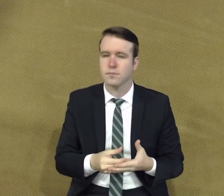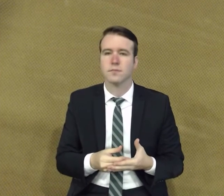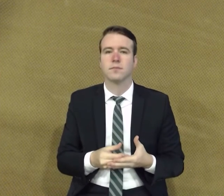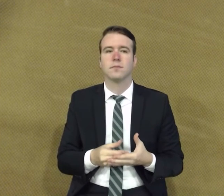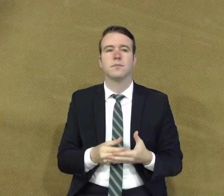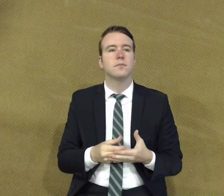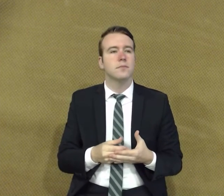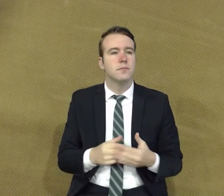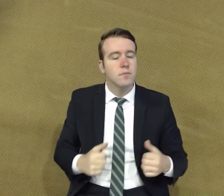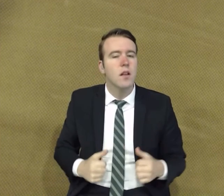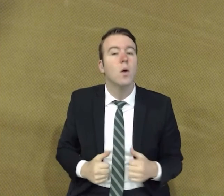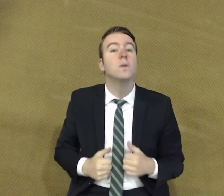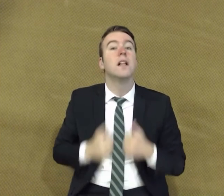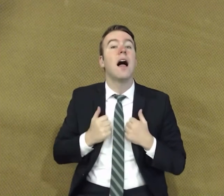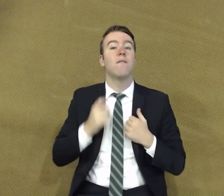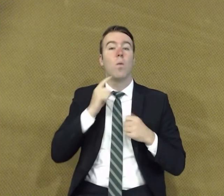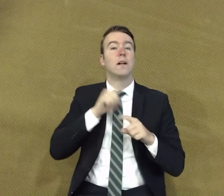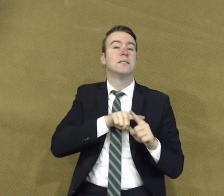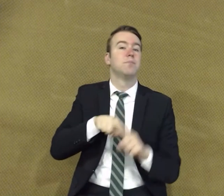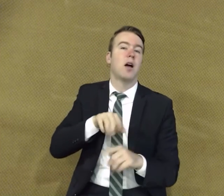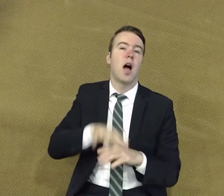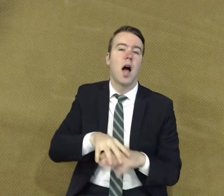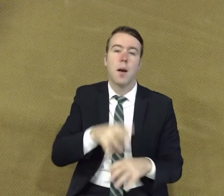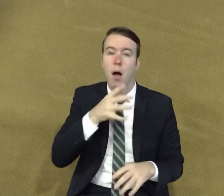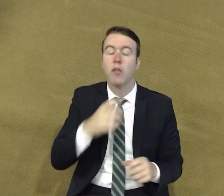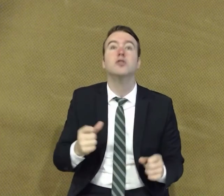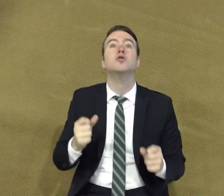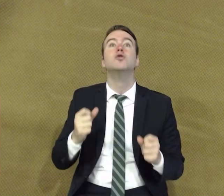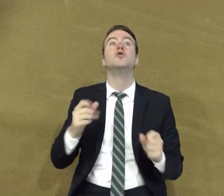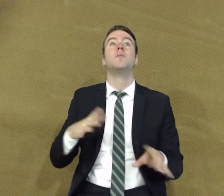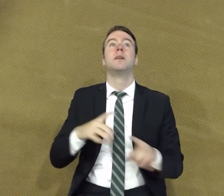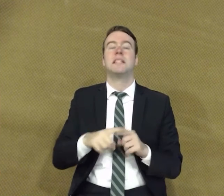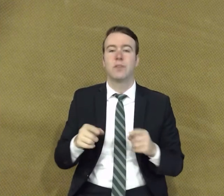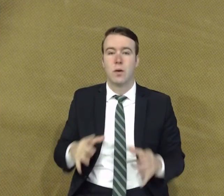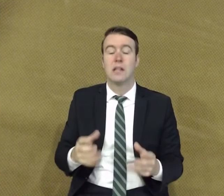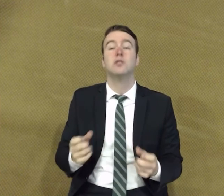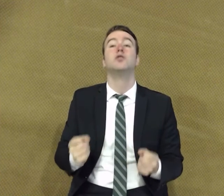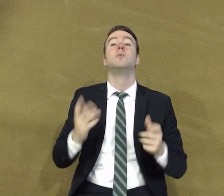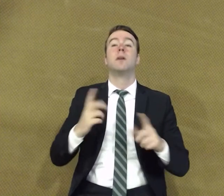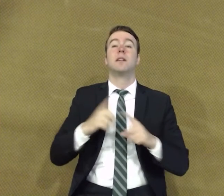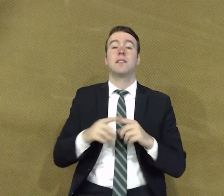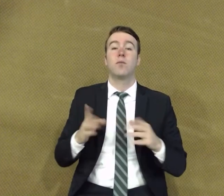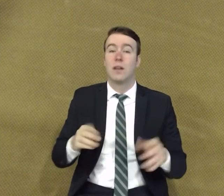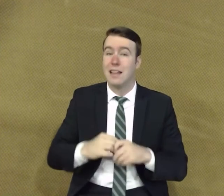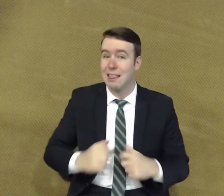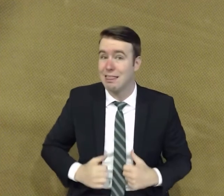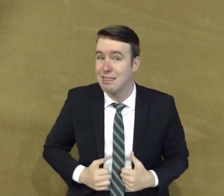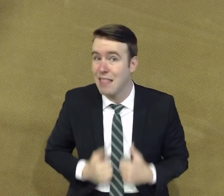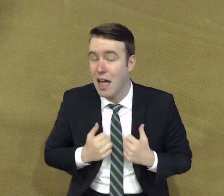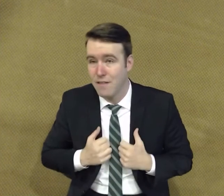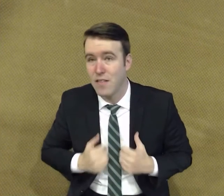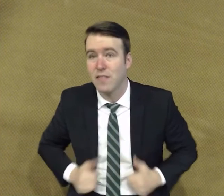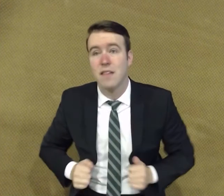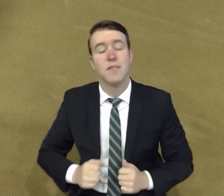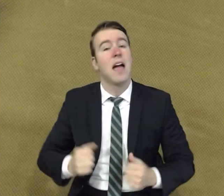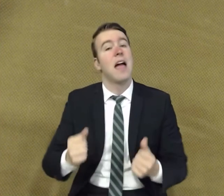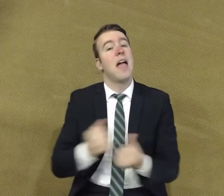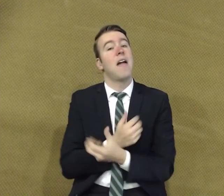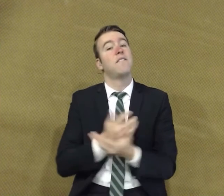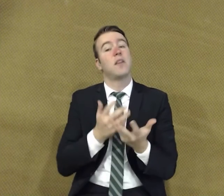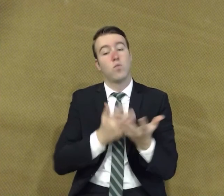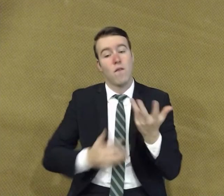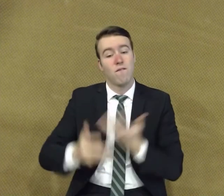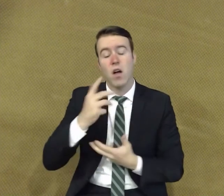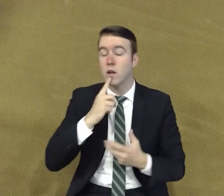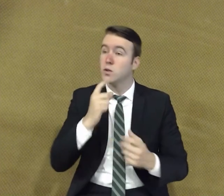And so lives depend upon mothers in so many ways. There are so many ways in life that everything